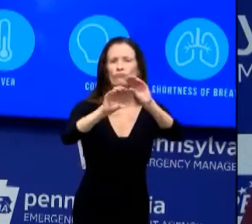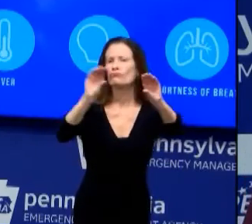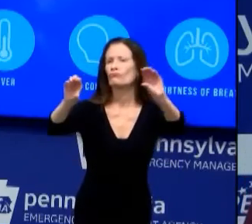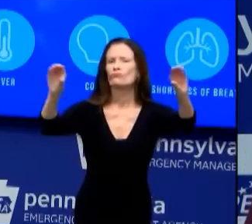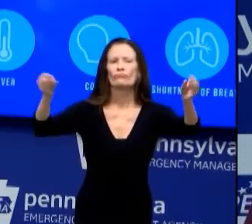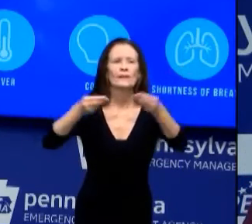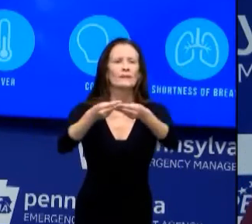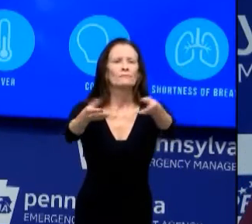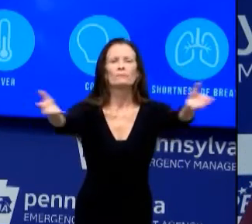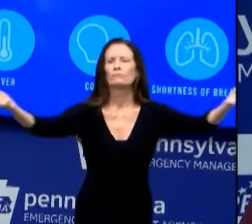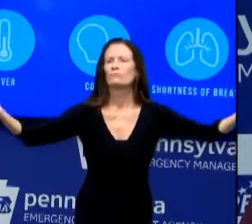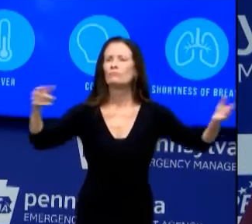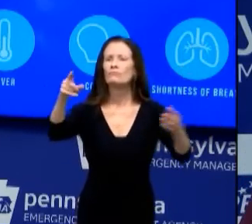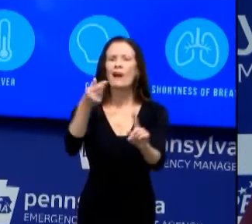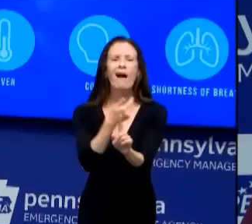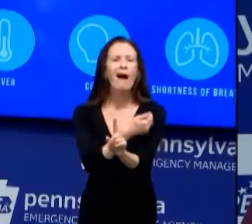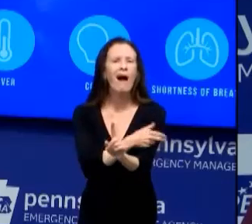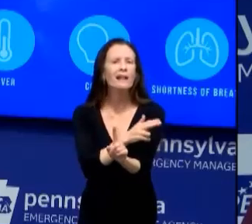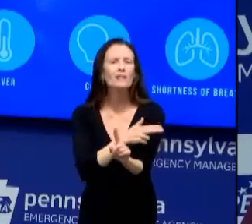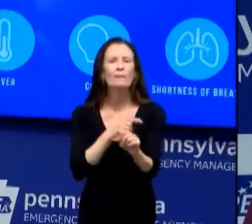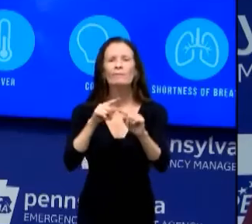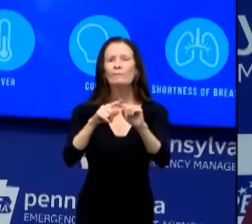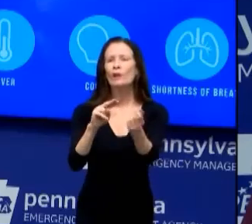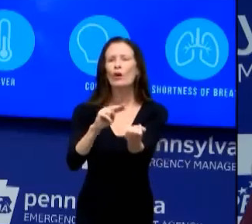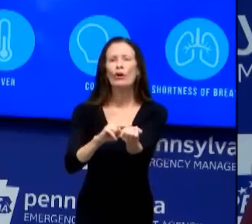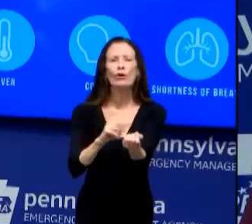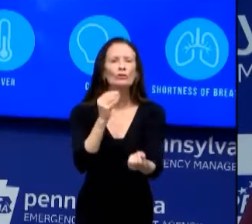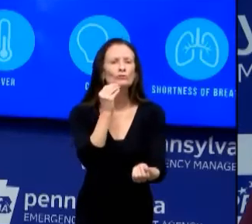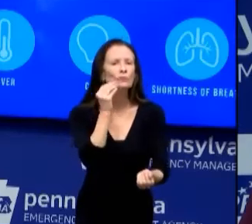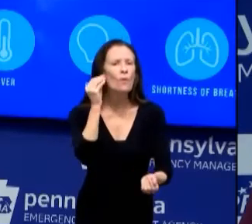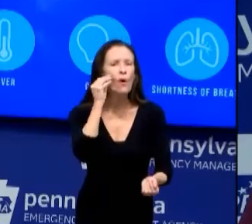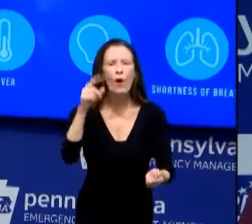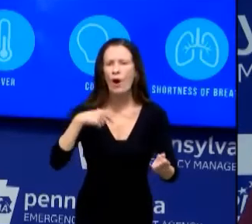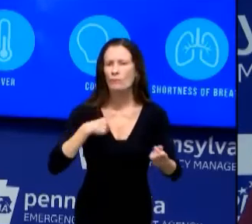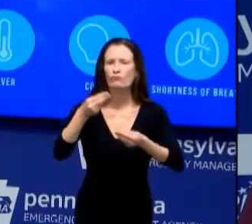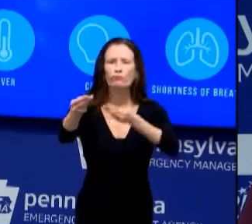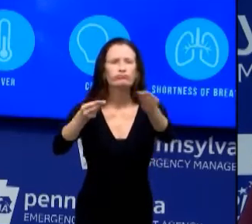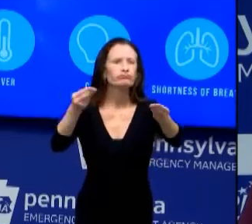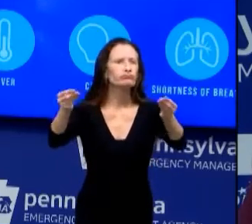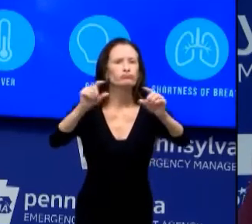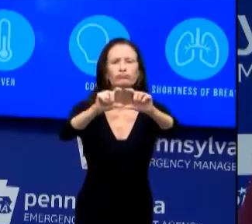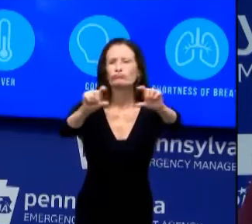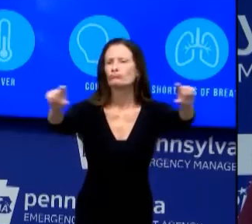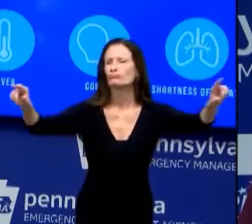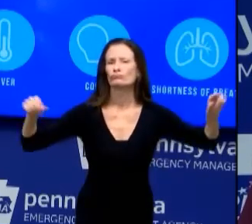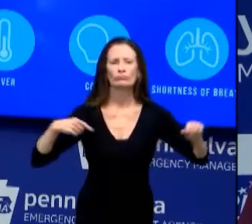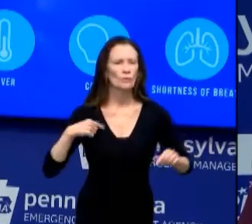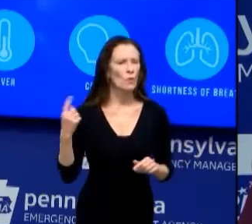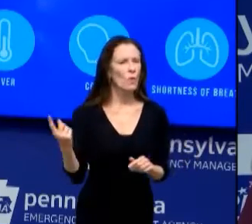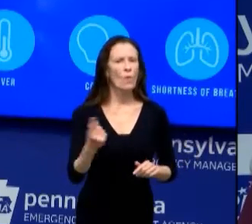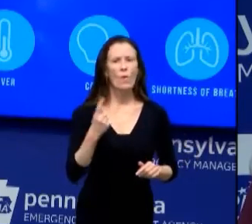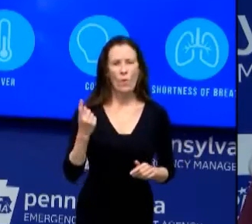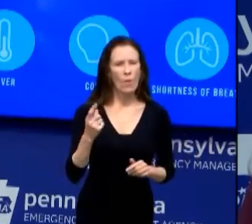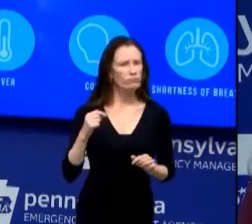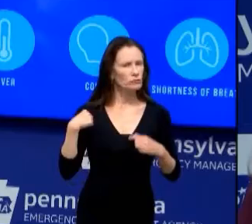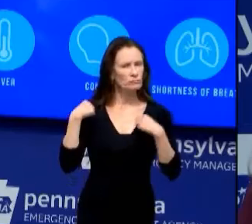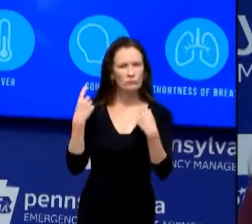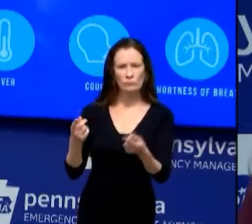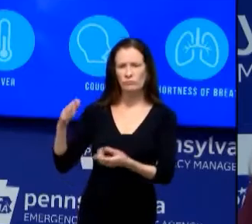living facilities. We have stores of ventilators, and we have purchased ventilators that should be arriving in